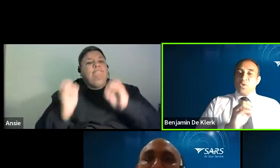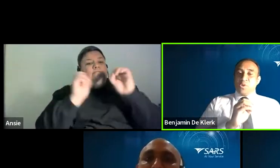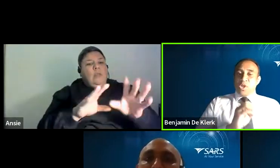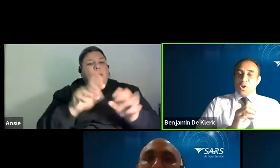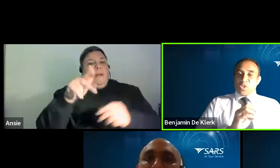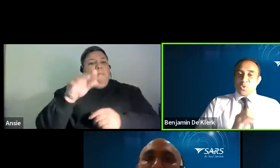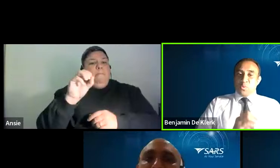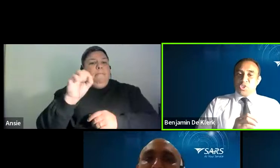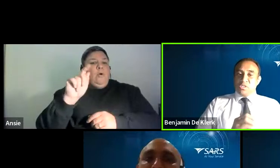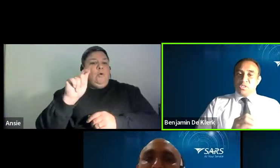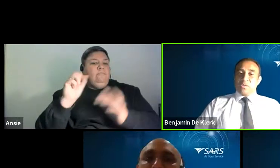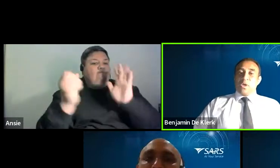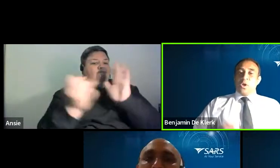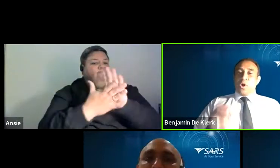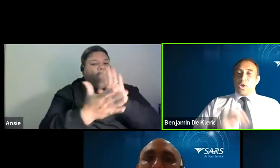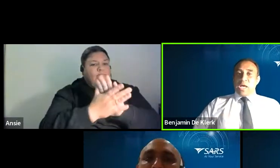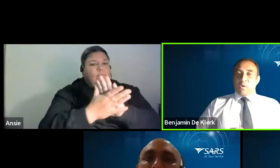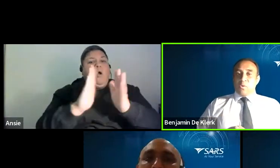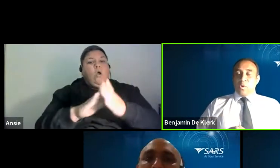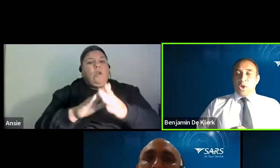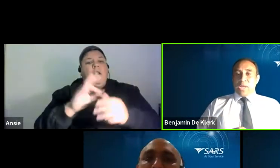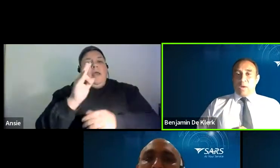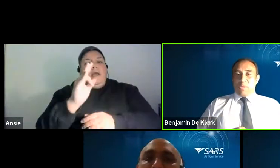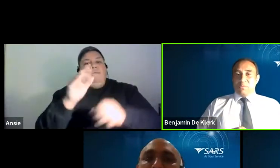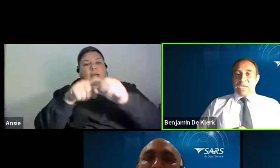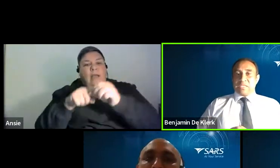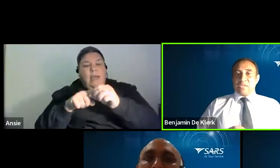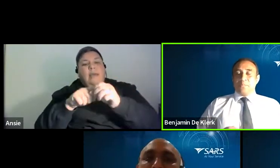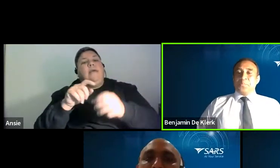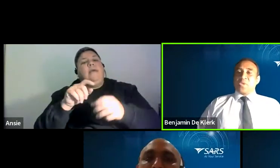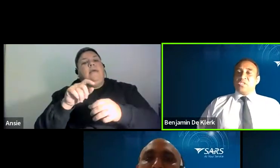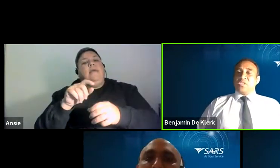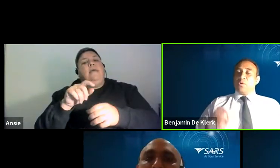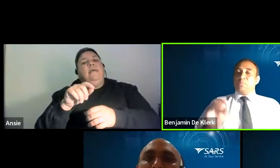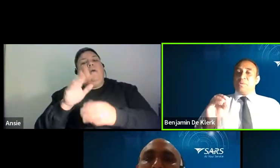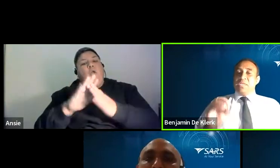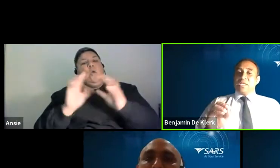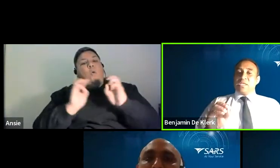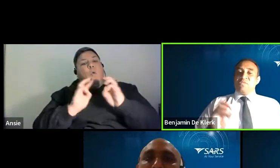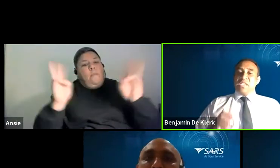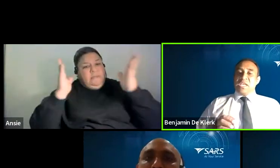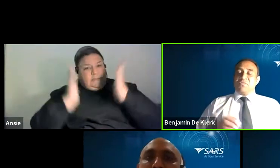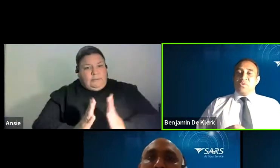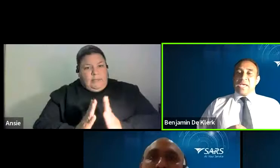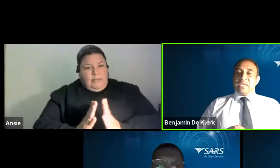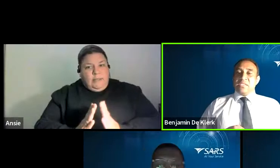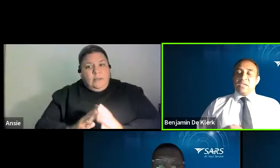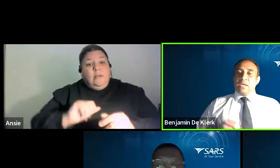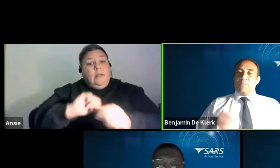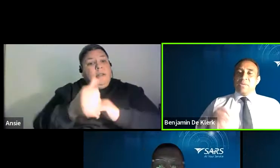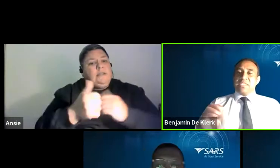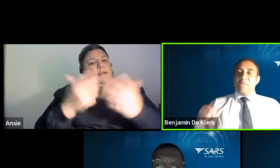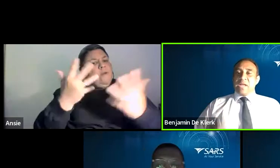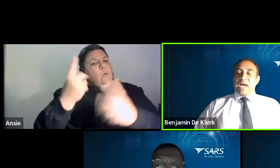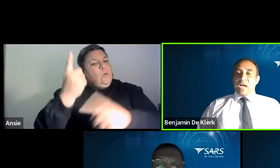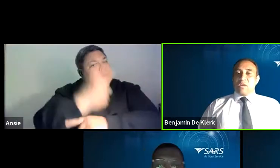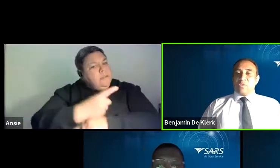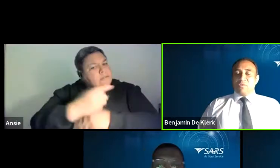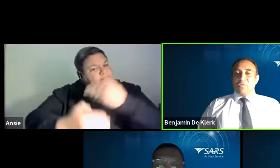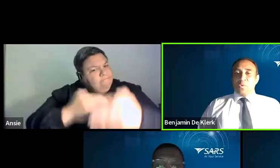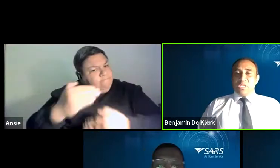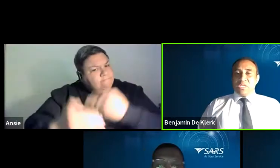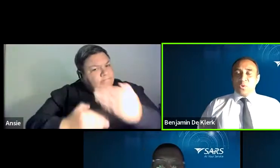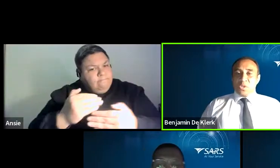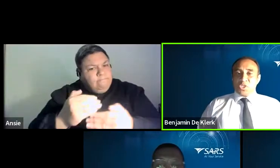as frequently asked questions on our website. So please, over the next few days, please keep an eye